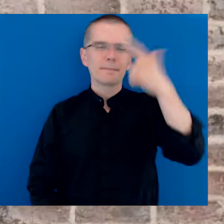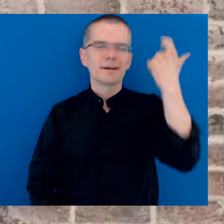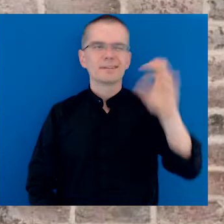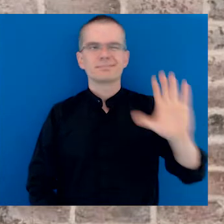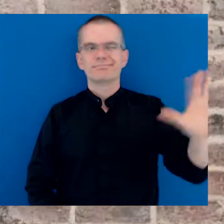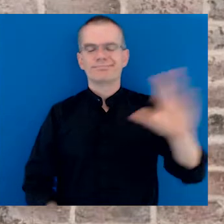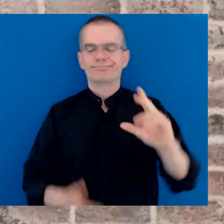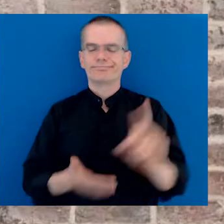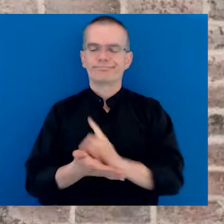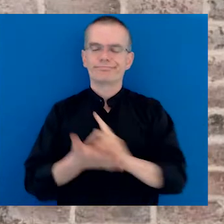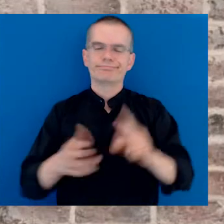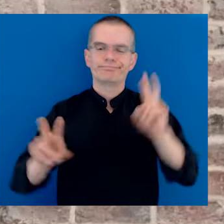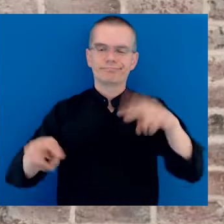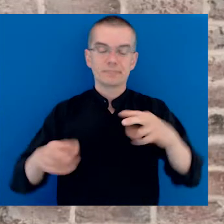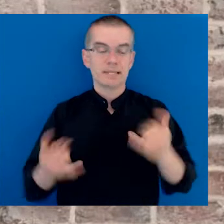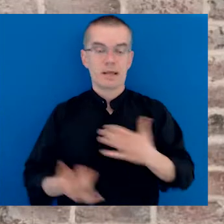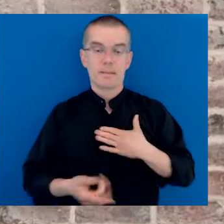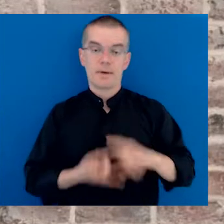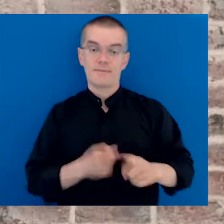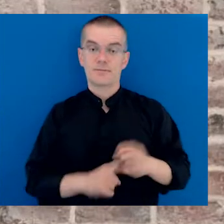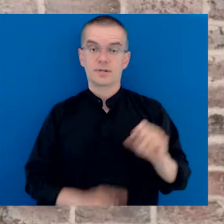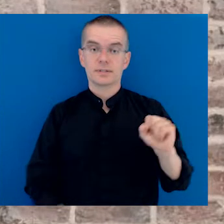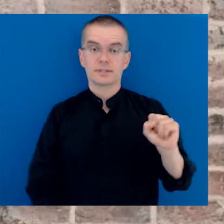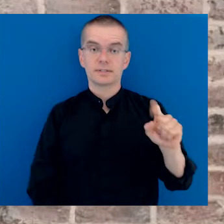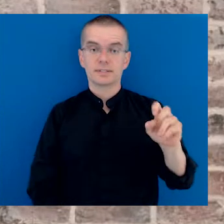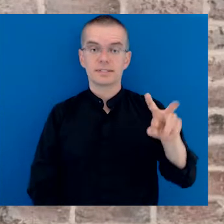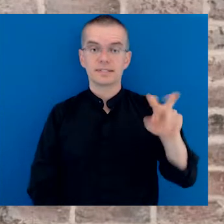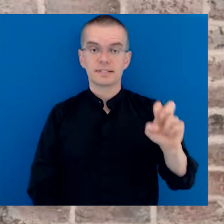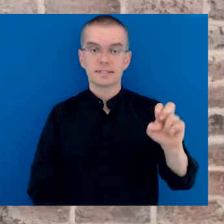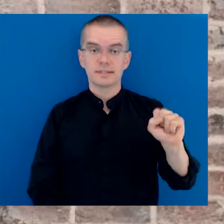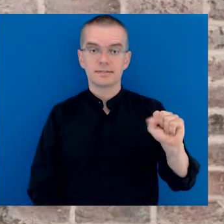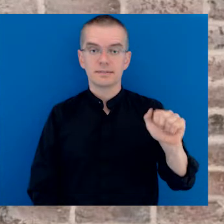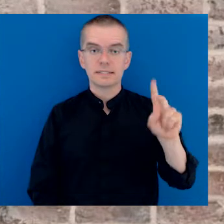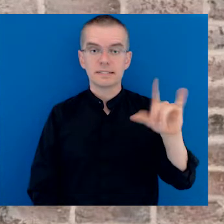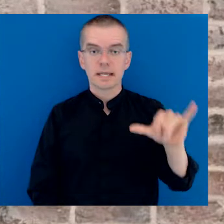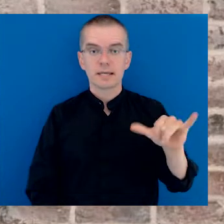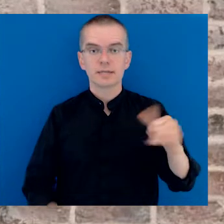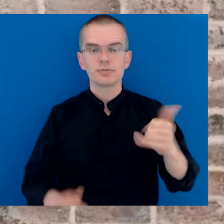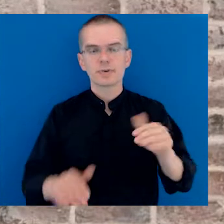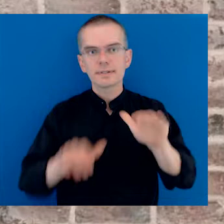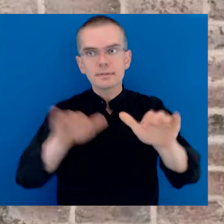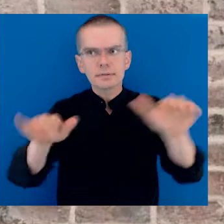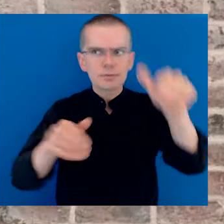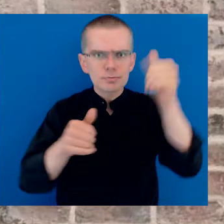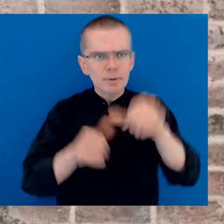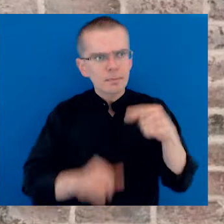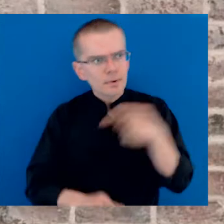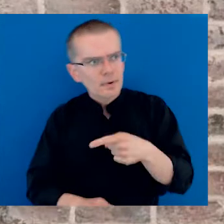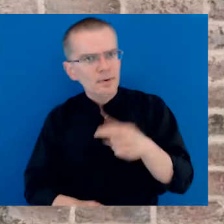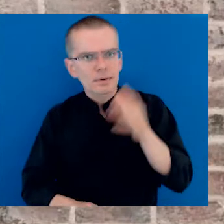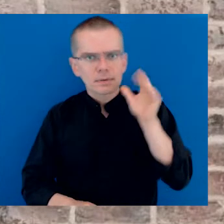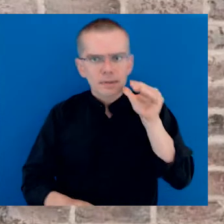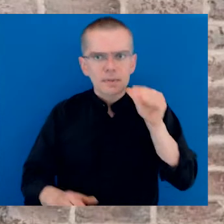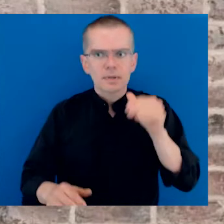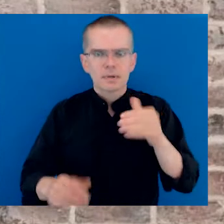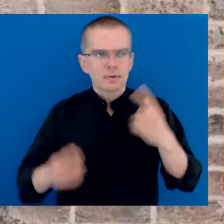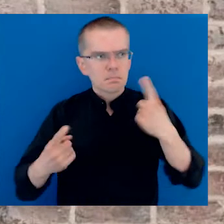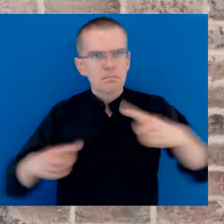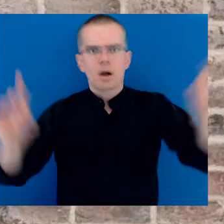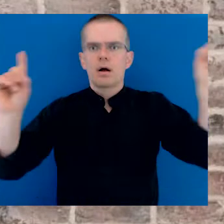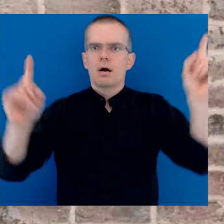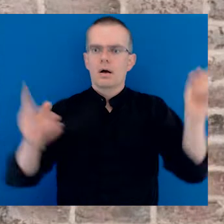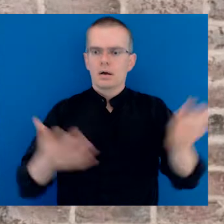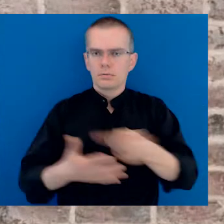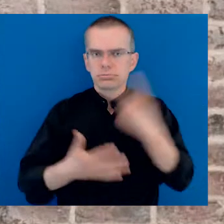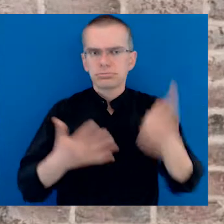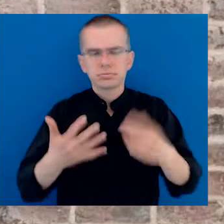this prejudice. And now my friend Steve Sandy is trying to revive people's memories of him and all he